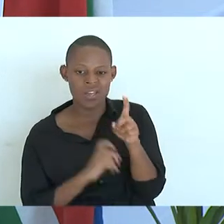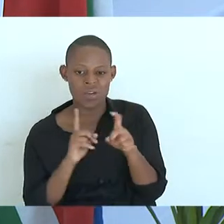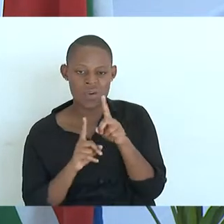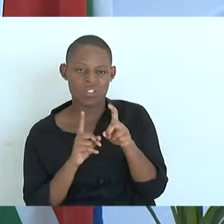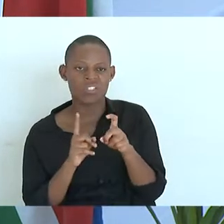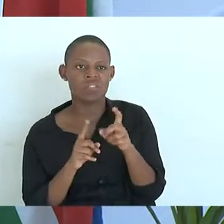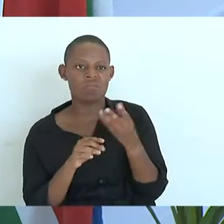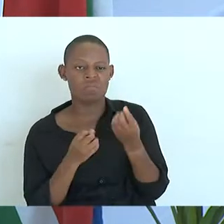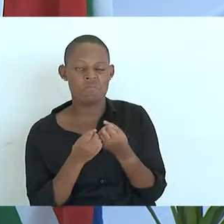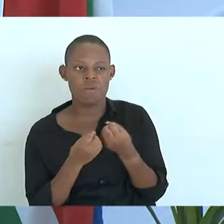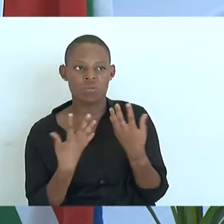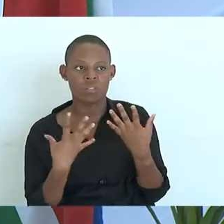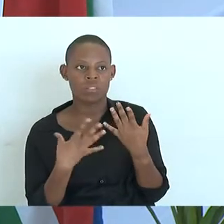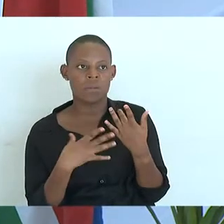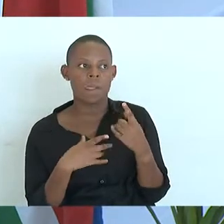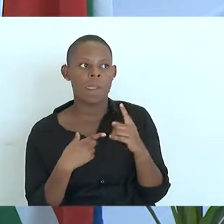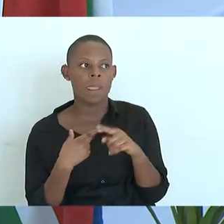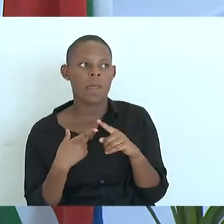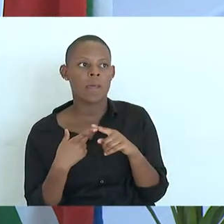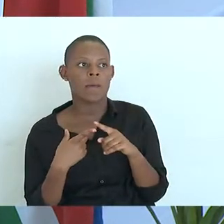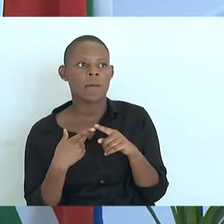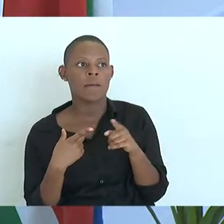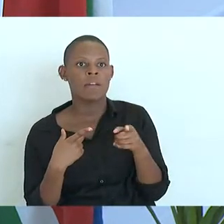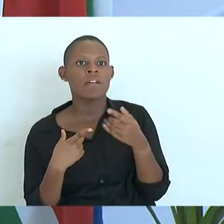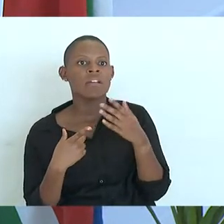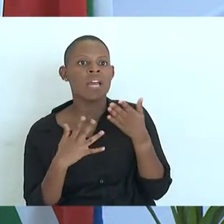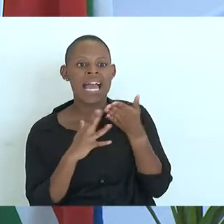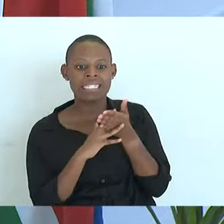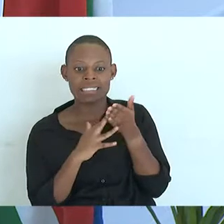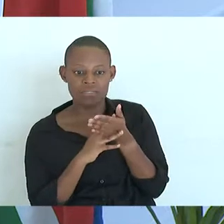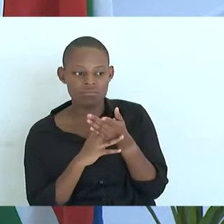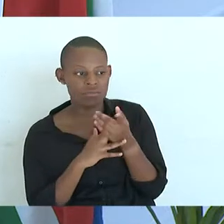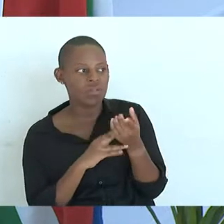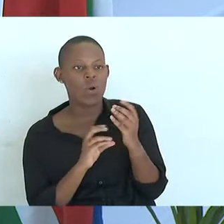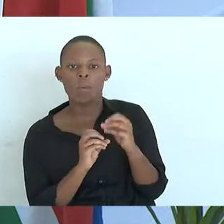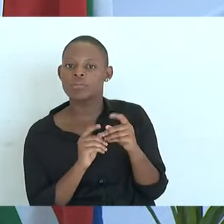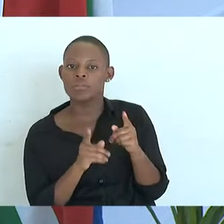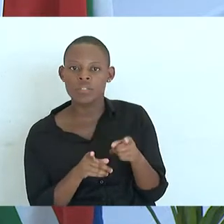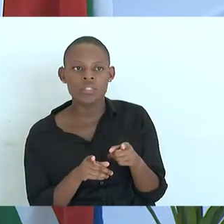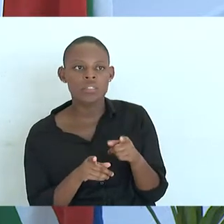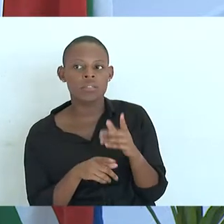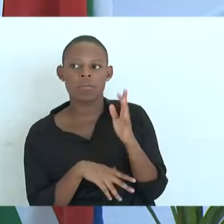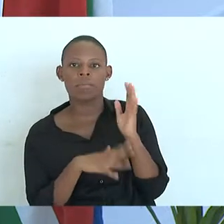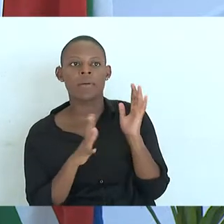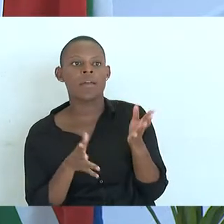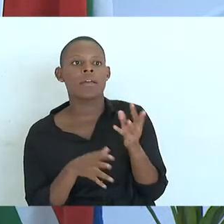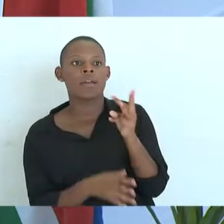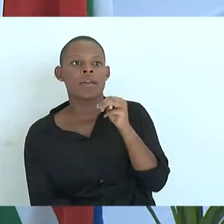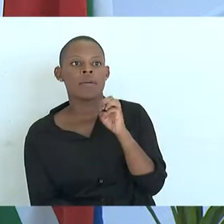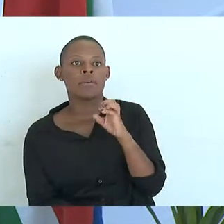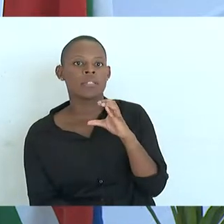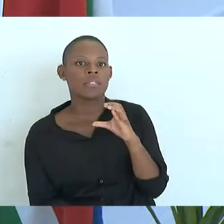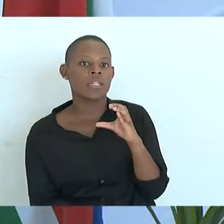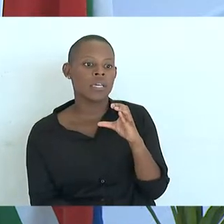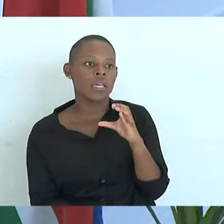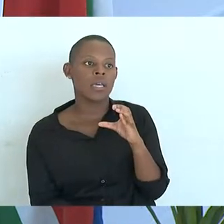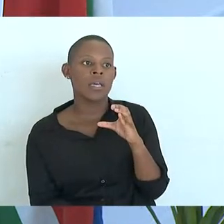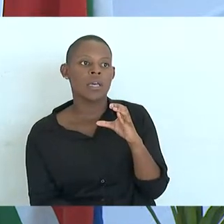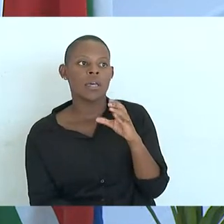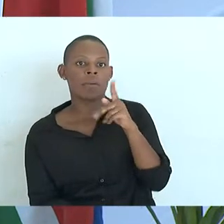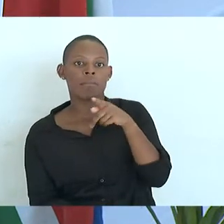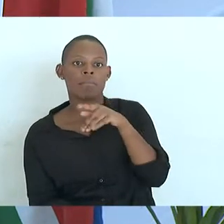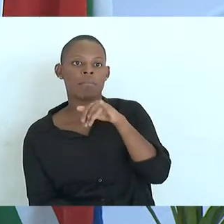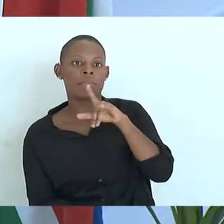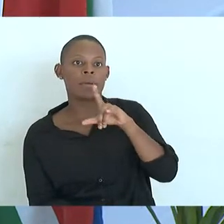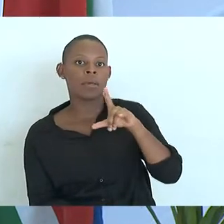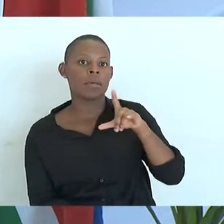abantu abakhuluma ngama access to opportunities, and MEC Pillay ngithe